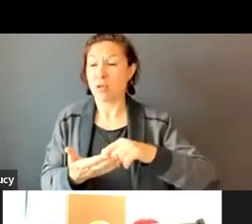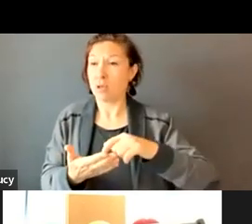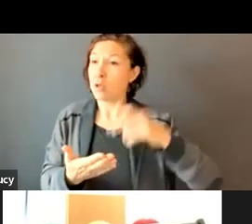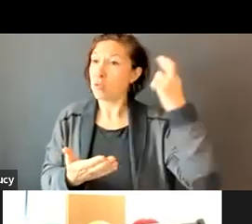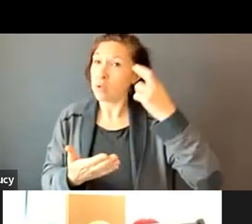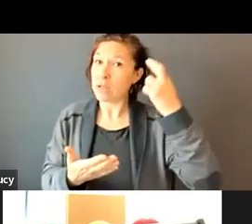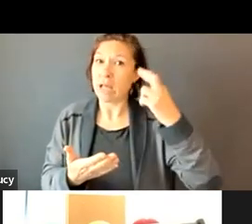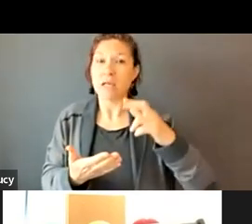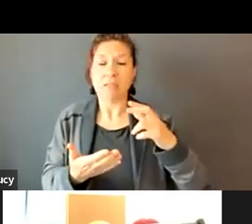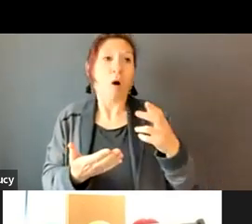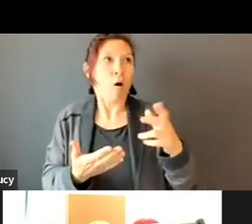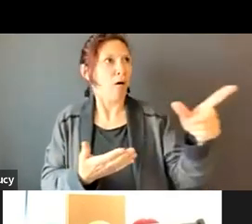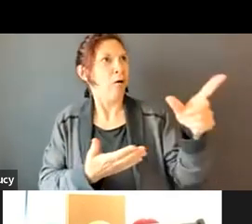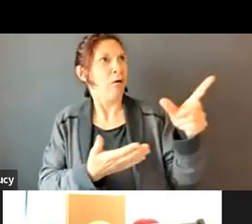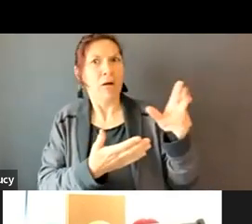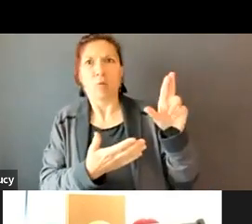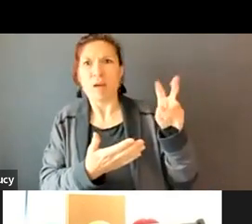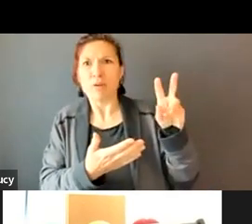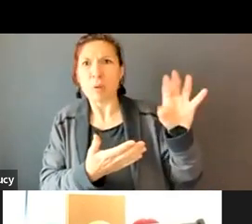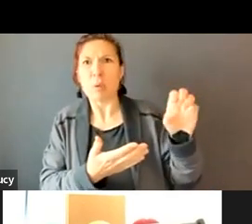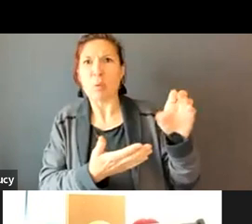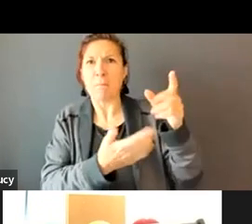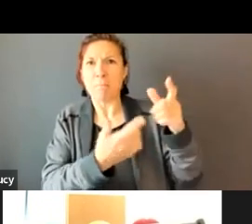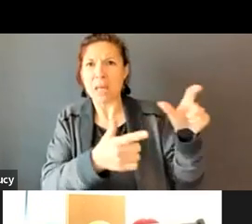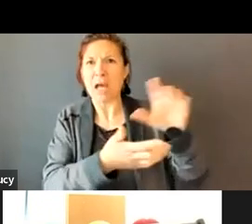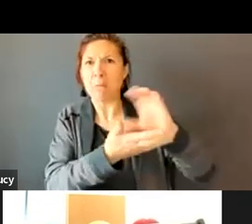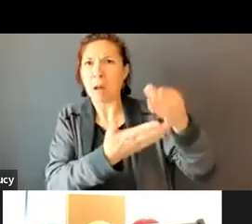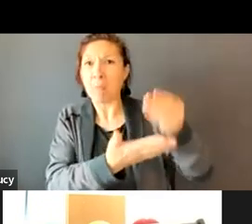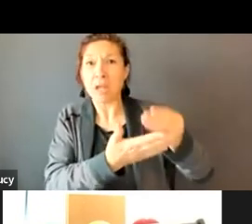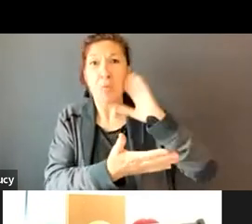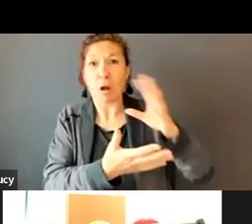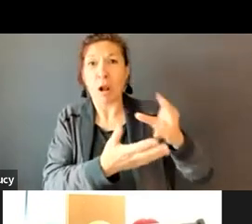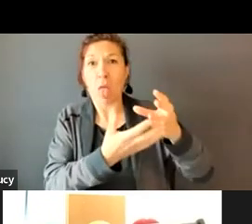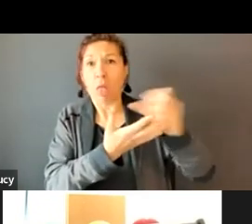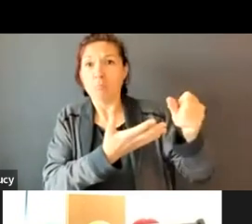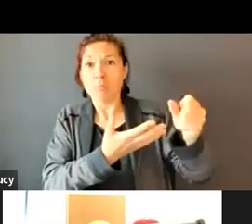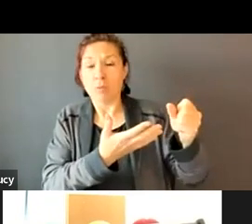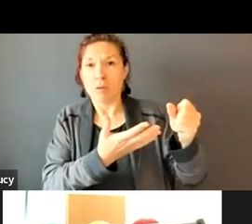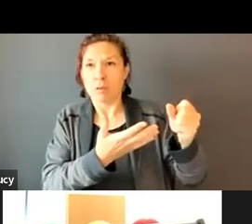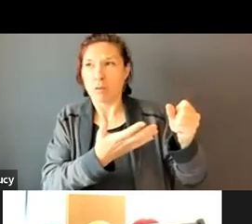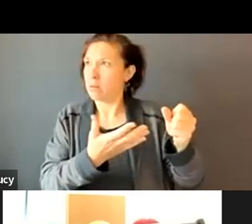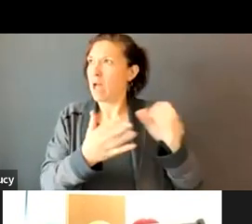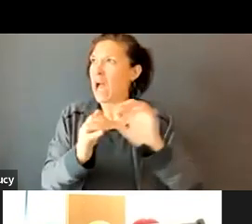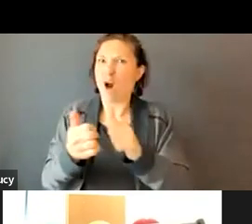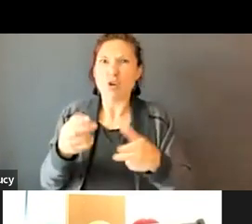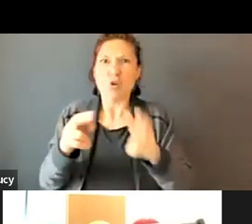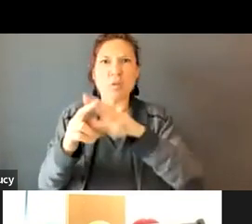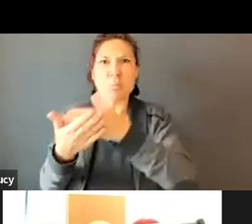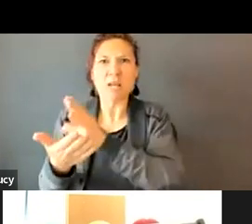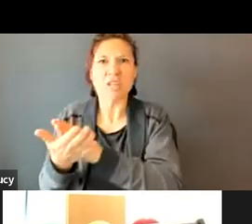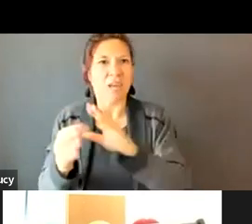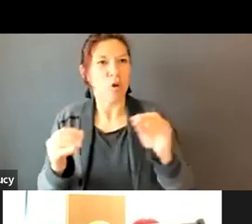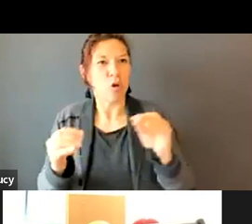source of income you don't I just can't imagine that you then add to the budget without a plan to backfill it